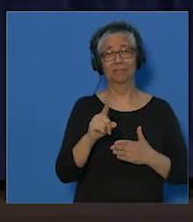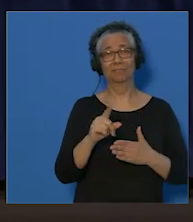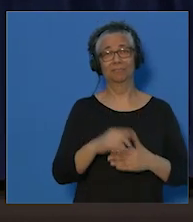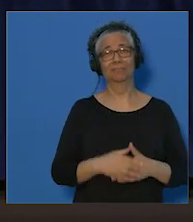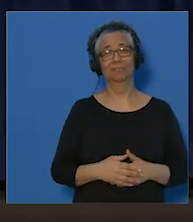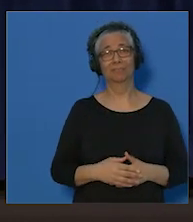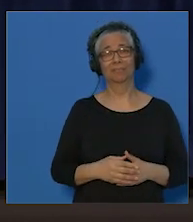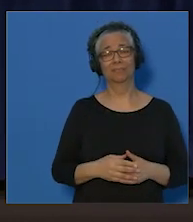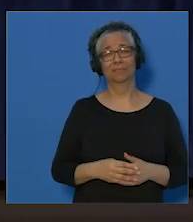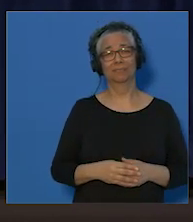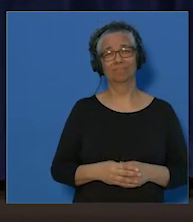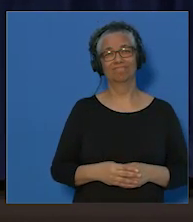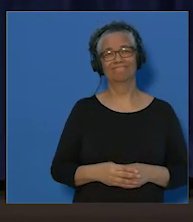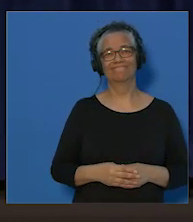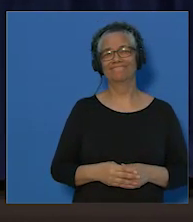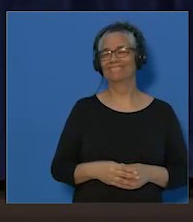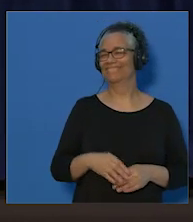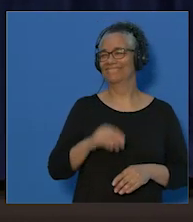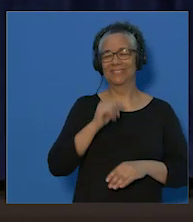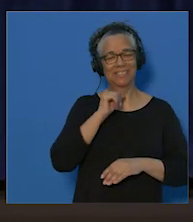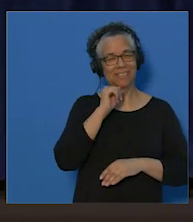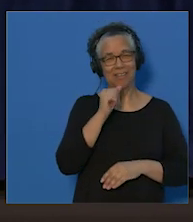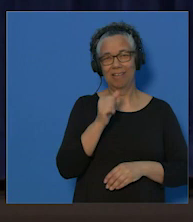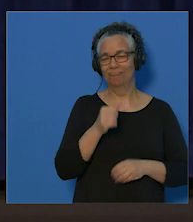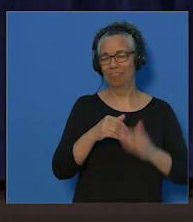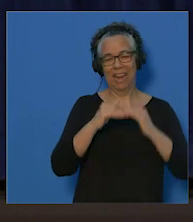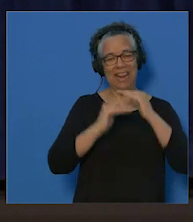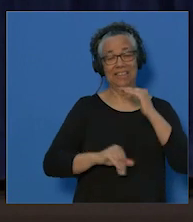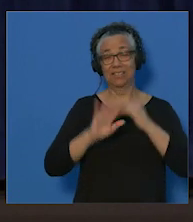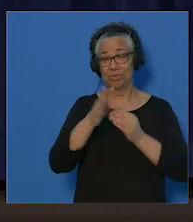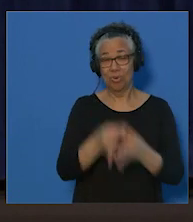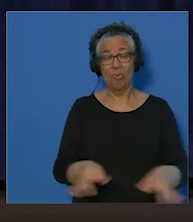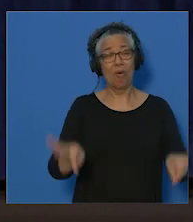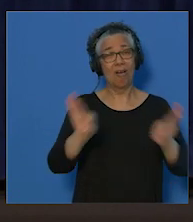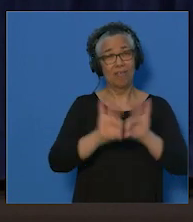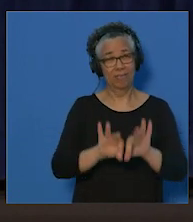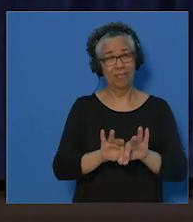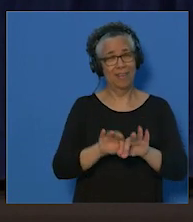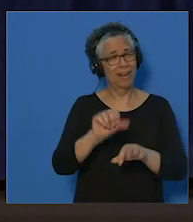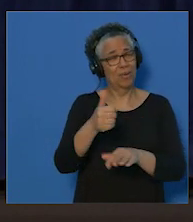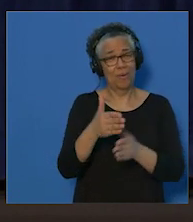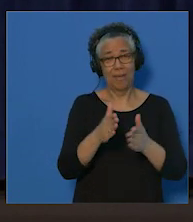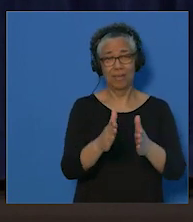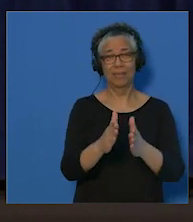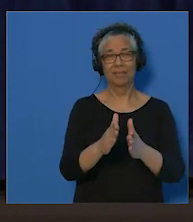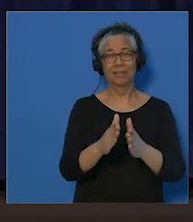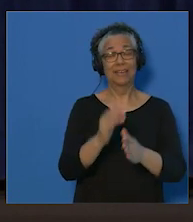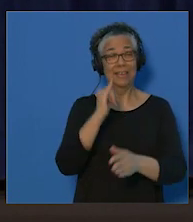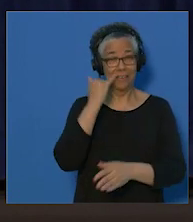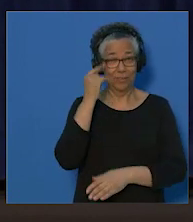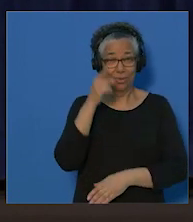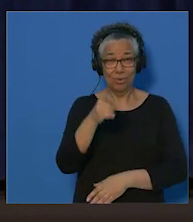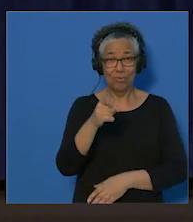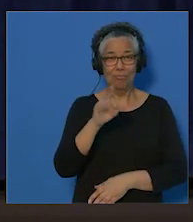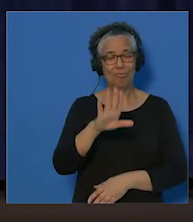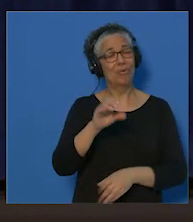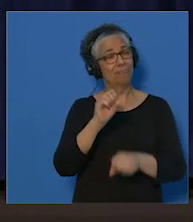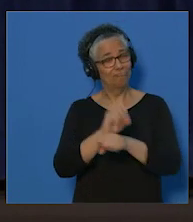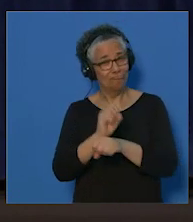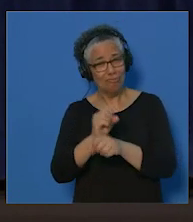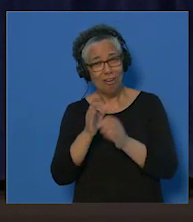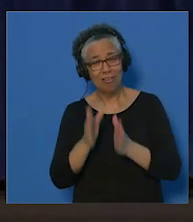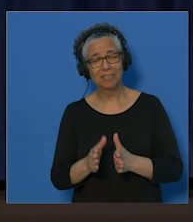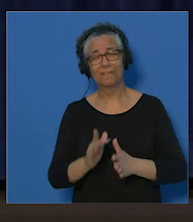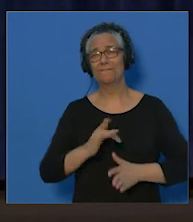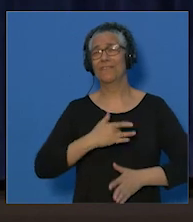This does not diminish your worth, your value, and your contribution in any way. If you or your colleagues feel that